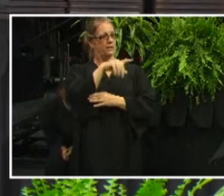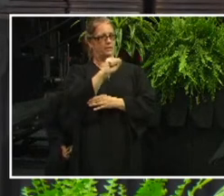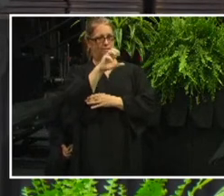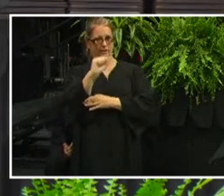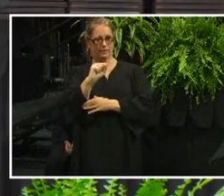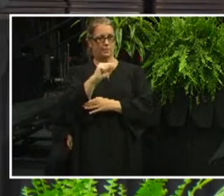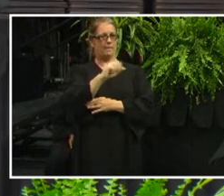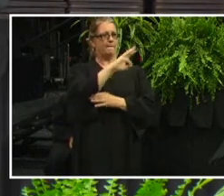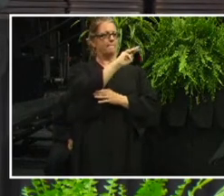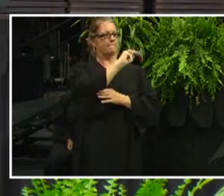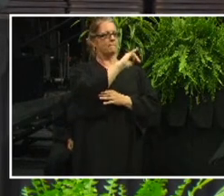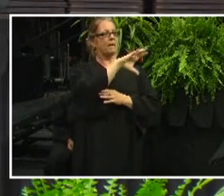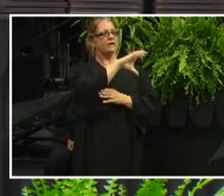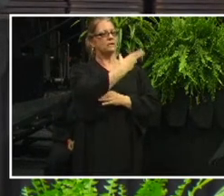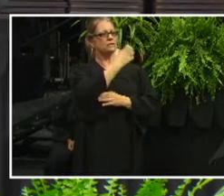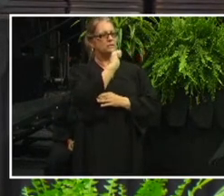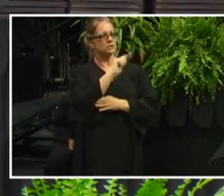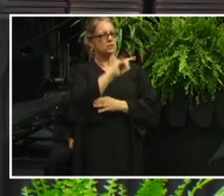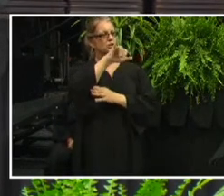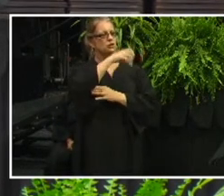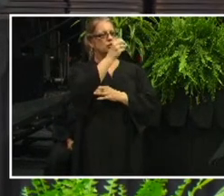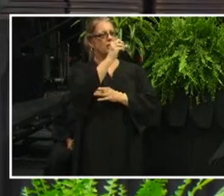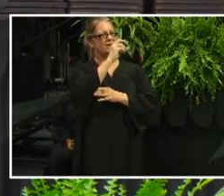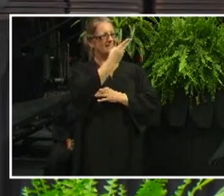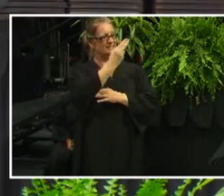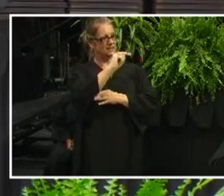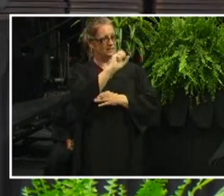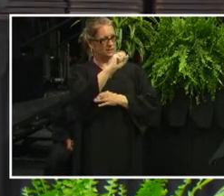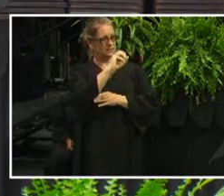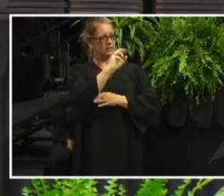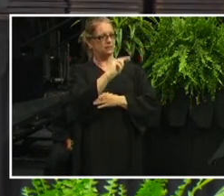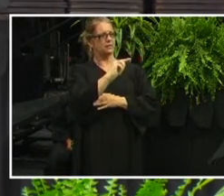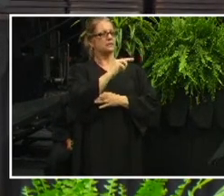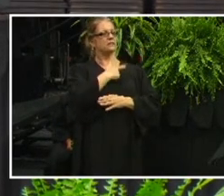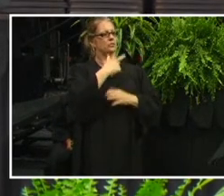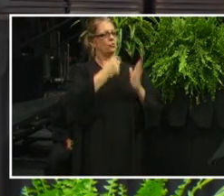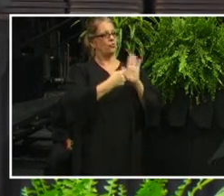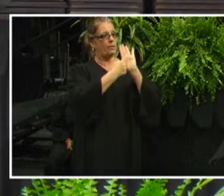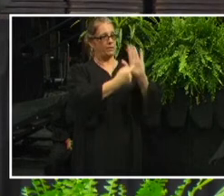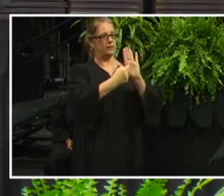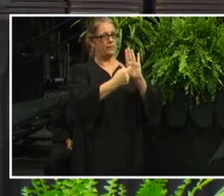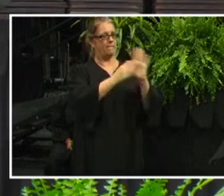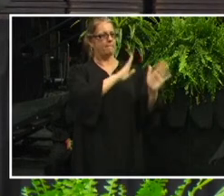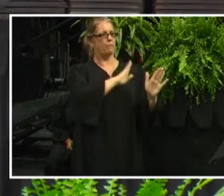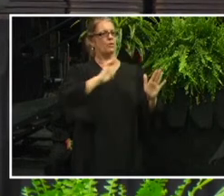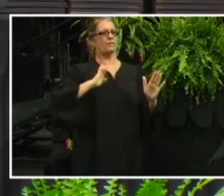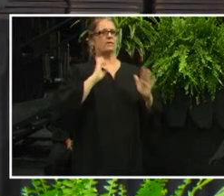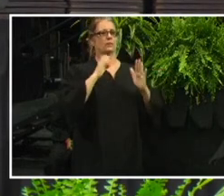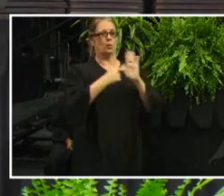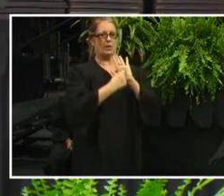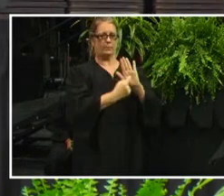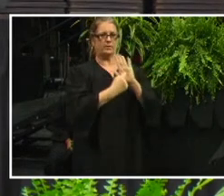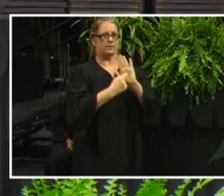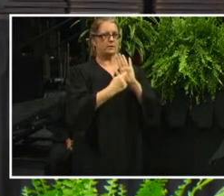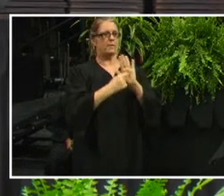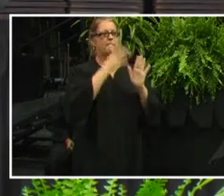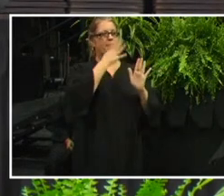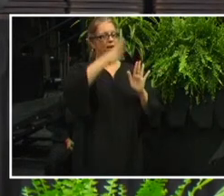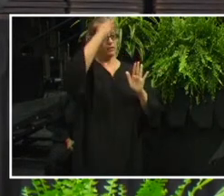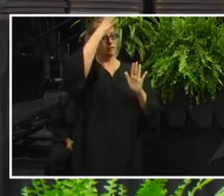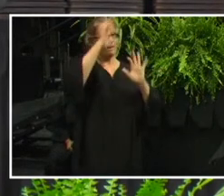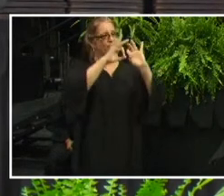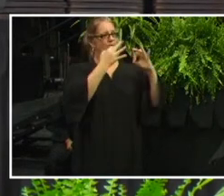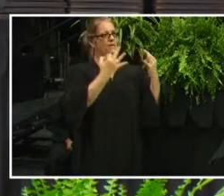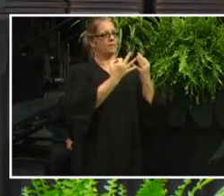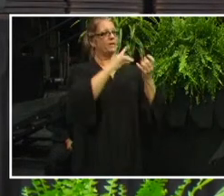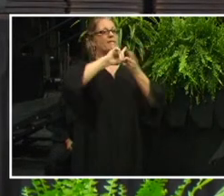Michael Johnson, our Board of Education District 7 representative, Board of Education representatives, parents,